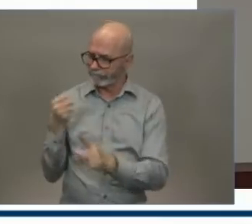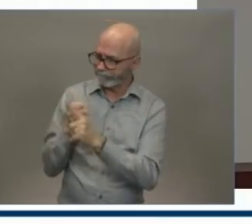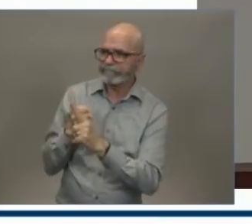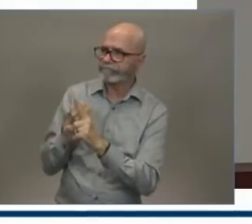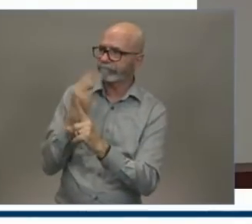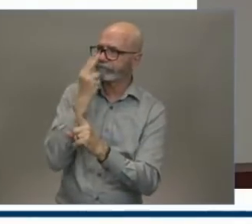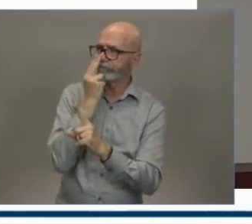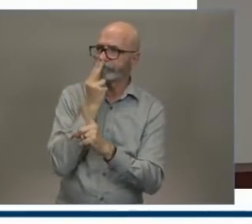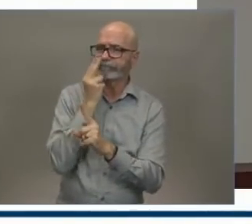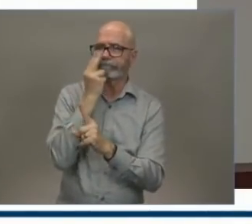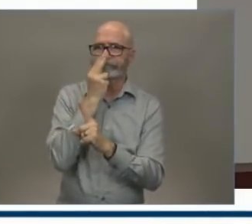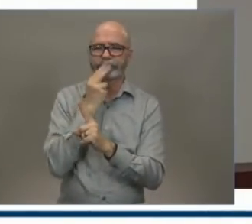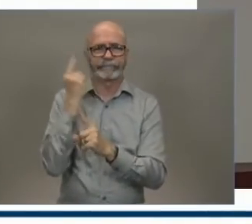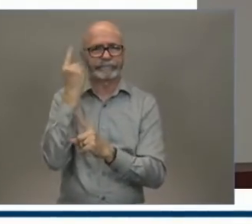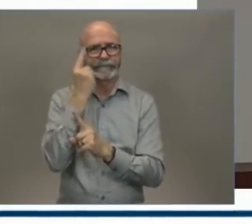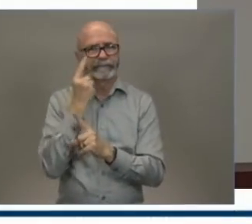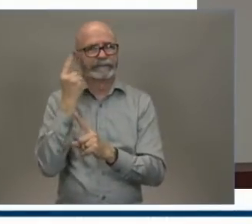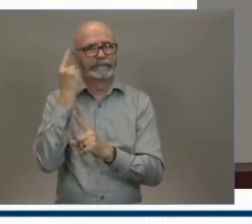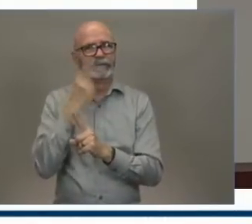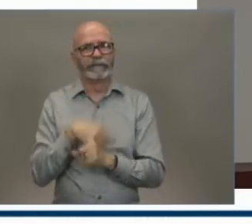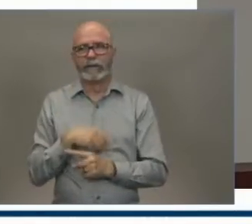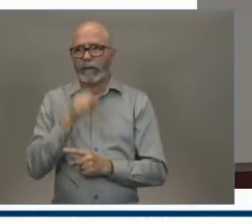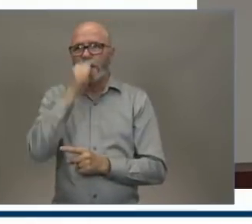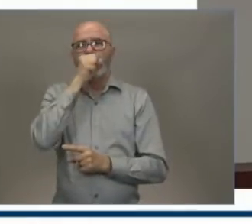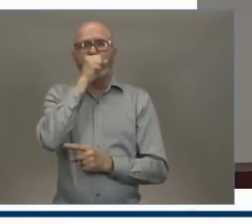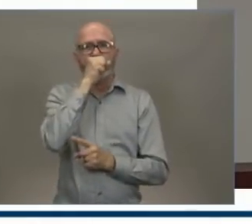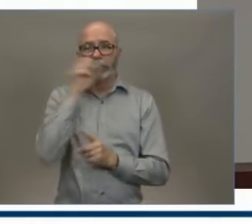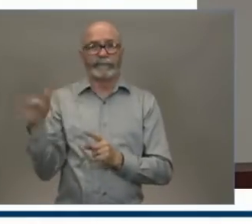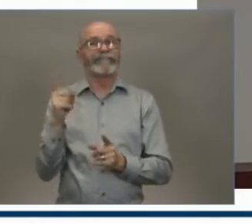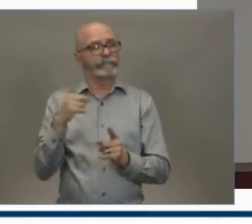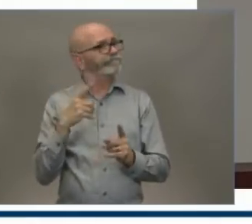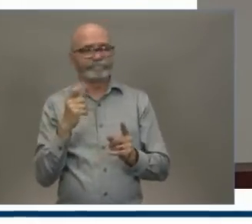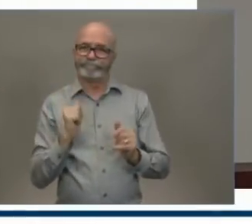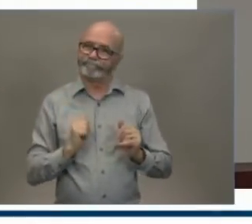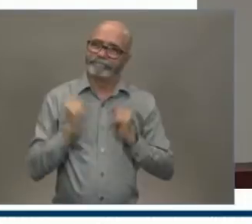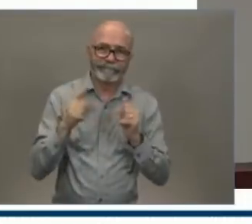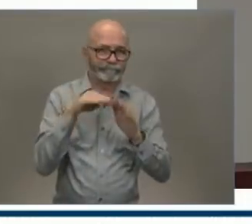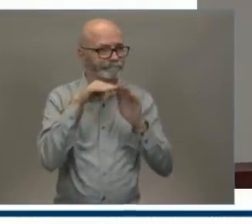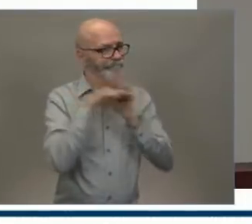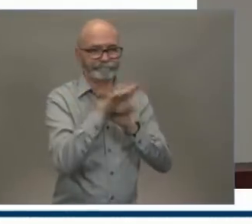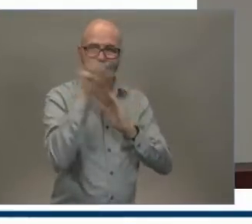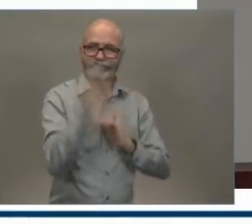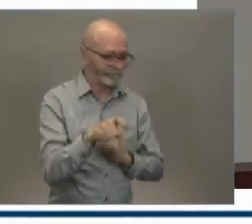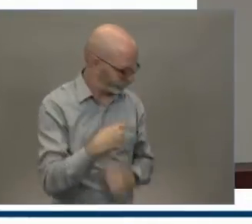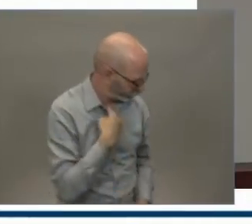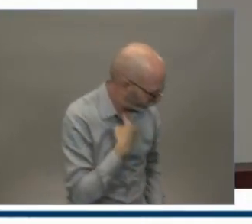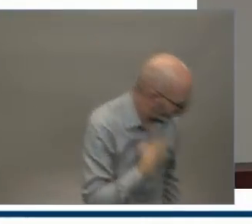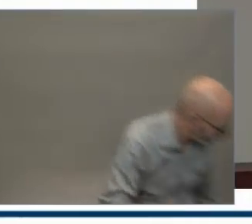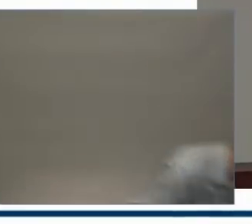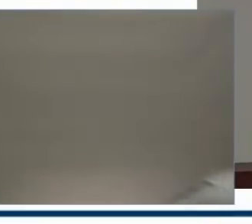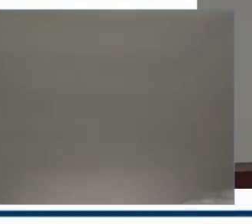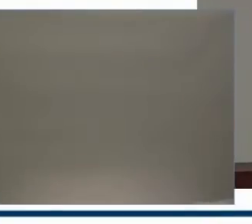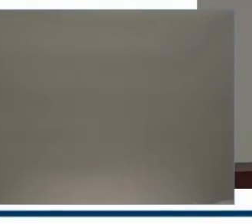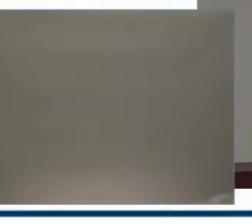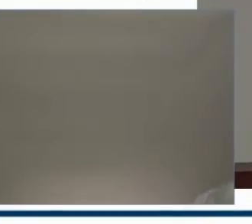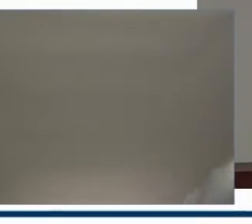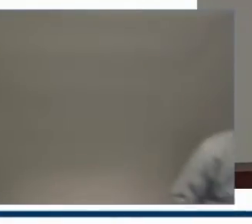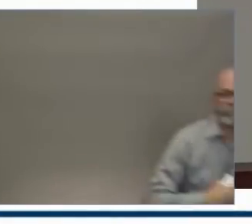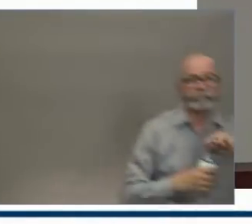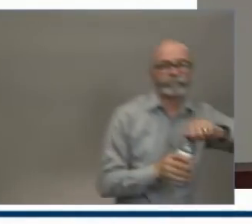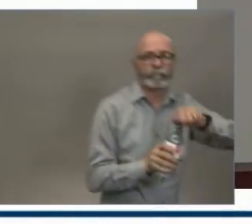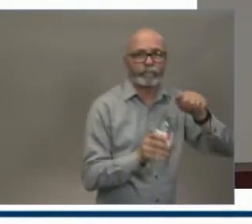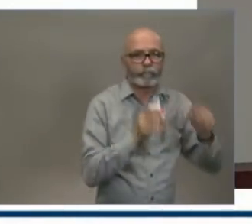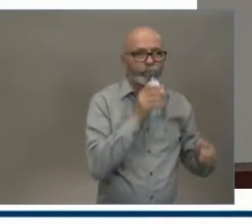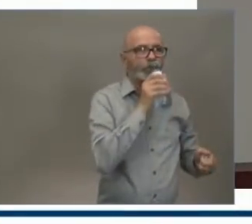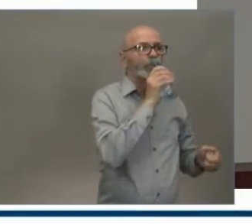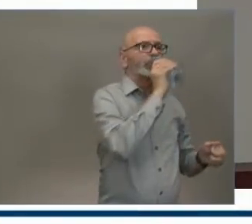felt that he was developing symptoms of COVID. And in terms of the student who tested positive from Acadienne